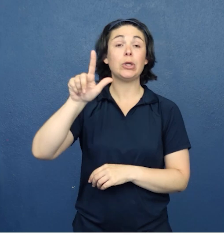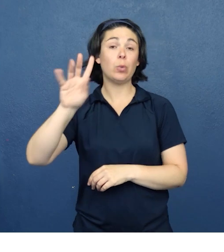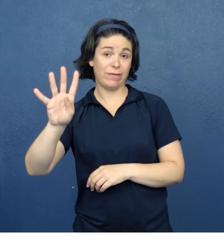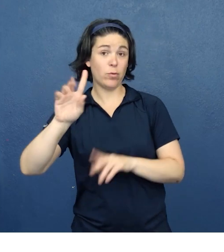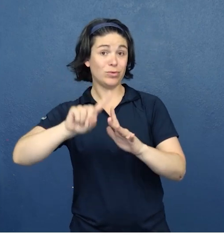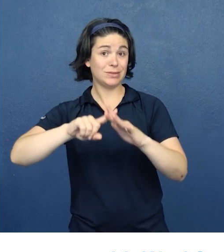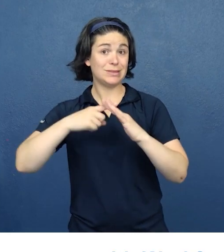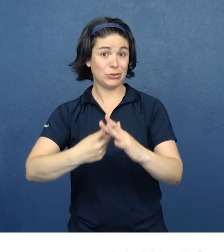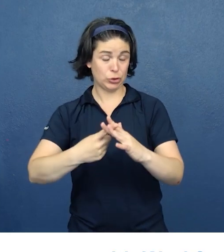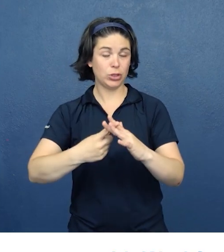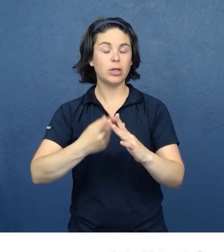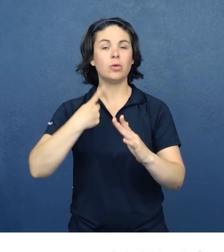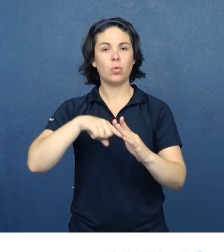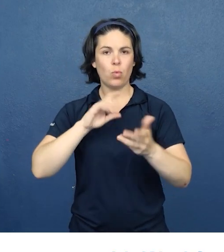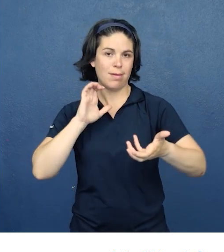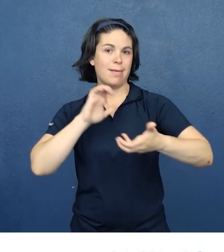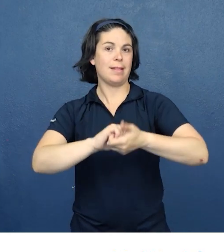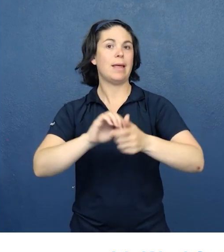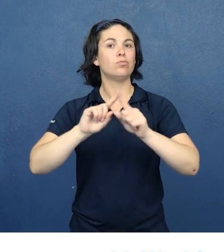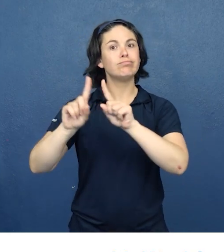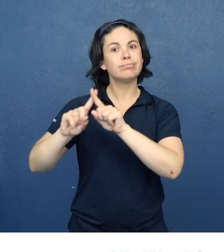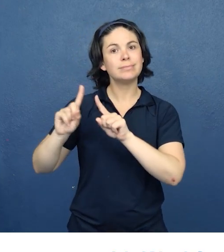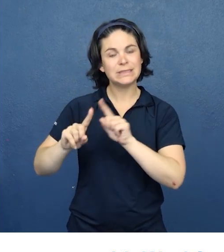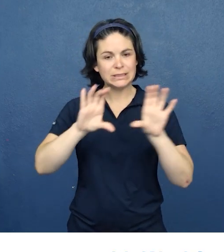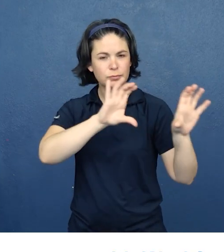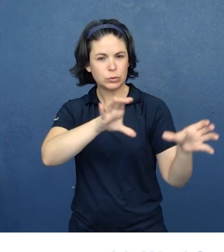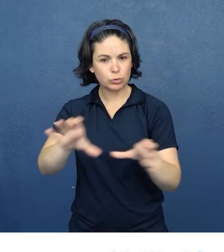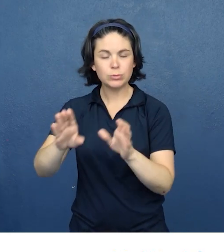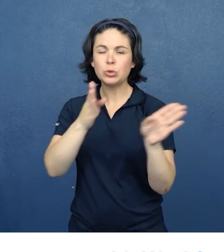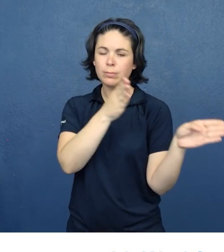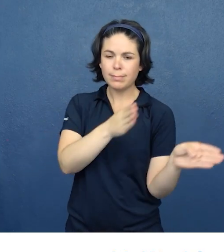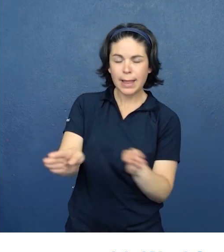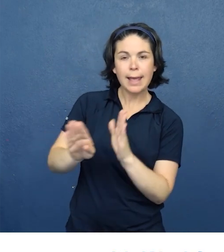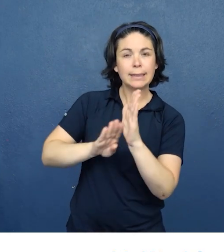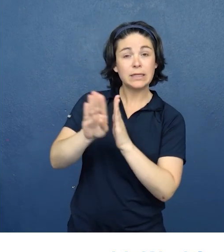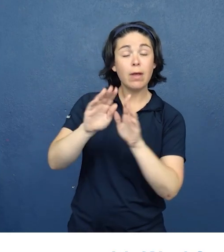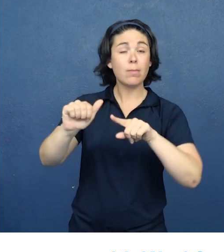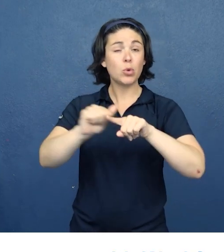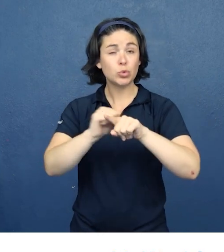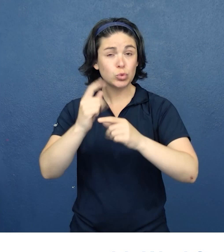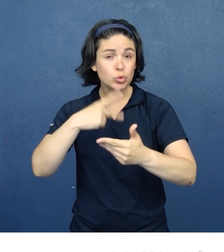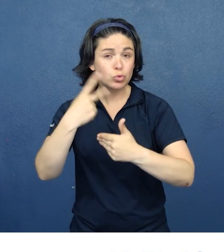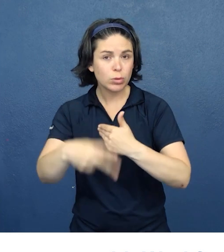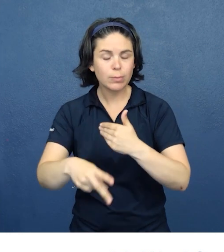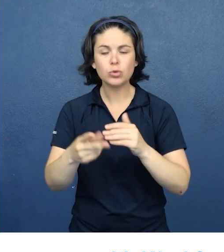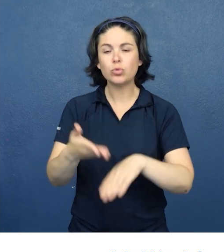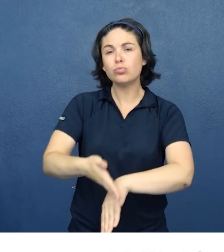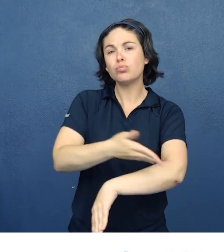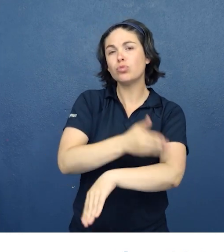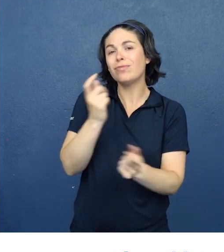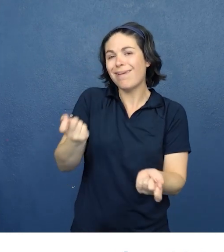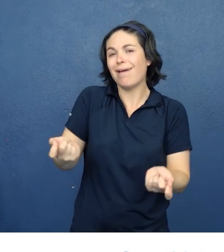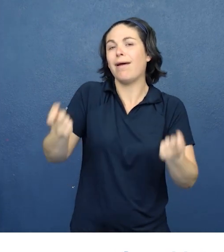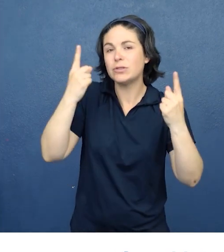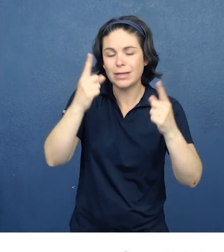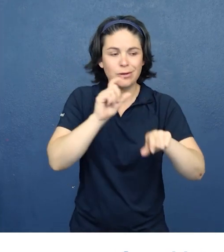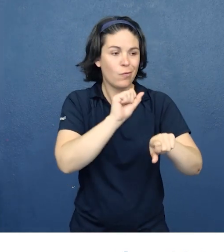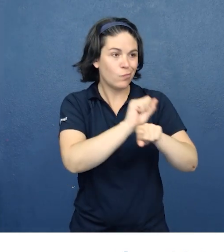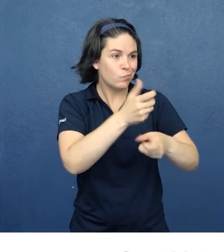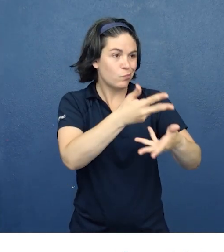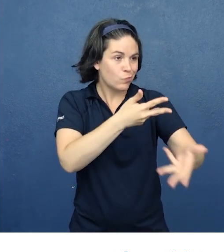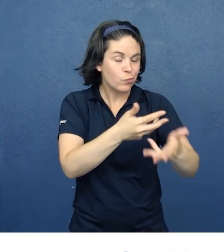we collaborated with Workforce Education and Training to plan and develop a training program to increase understanding of working with people